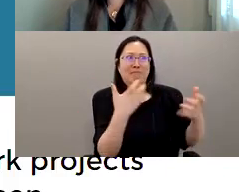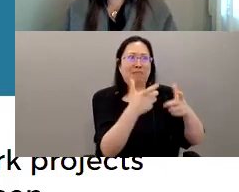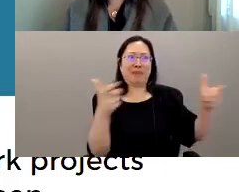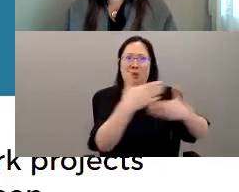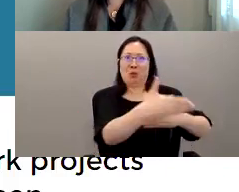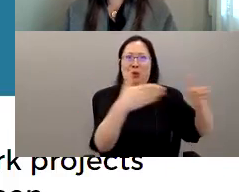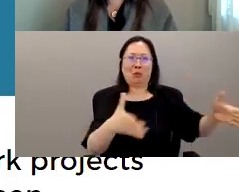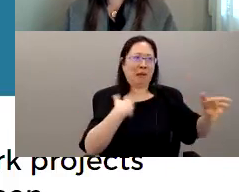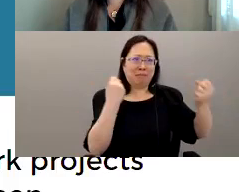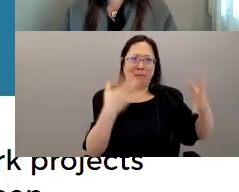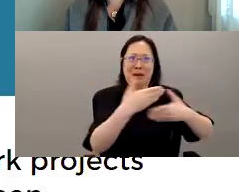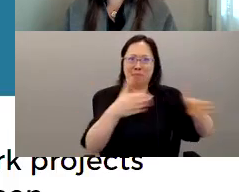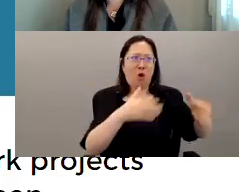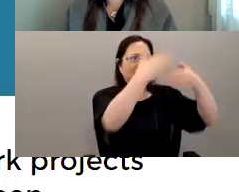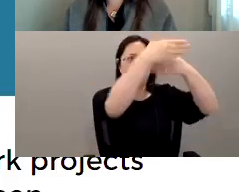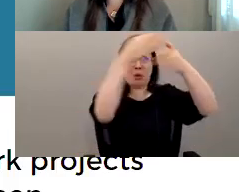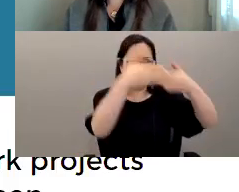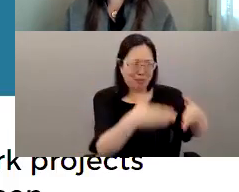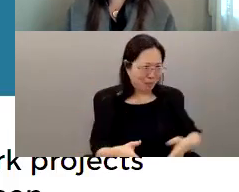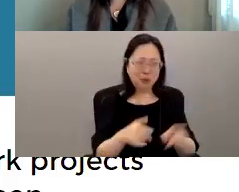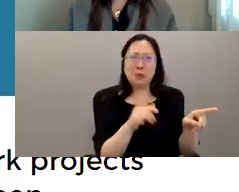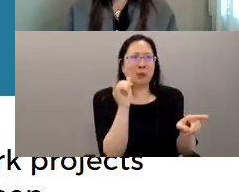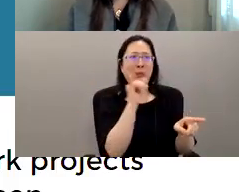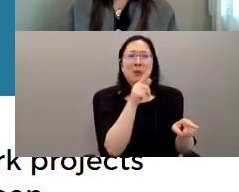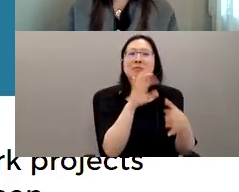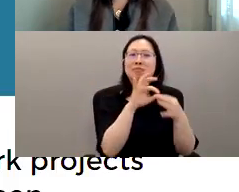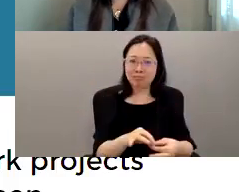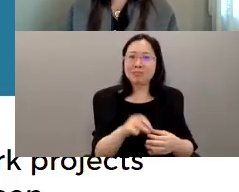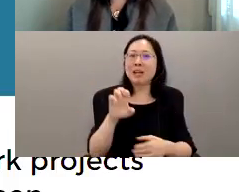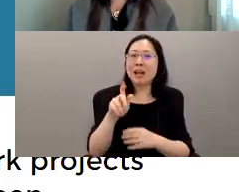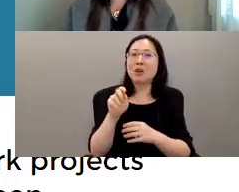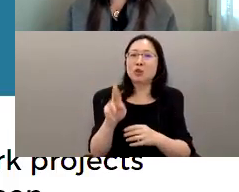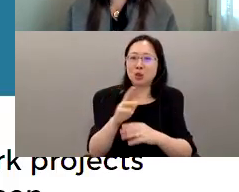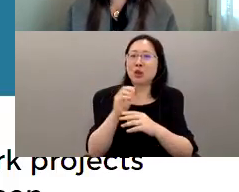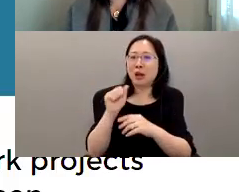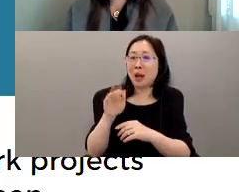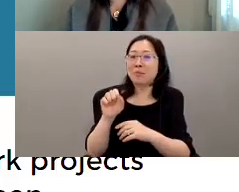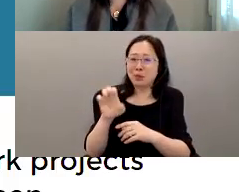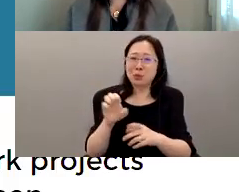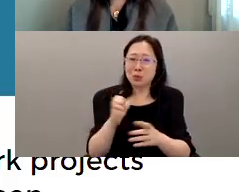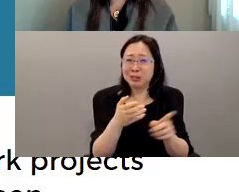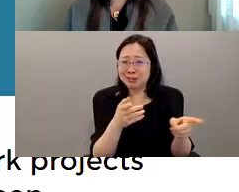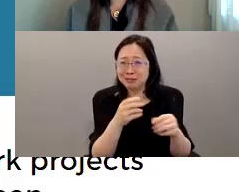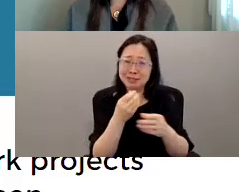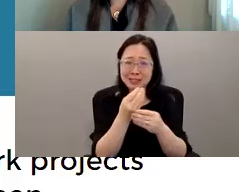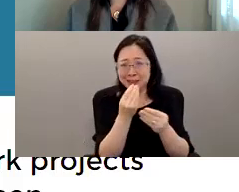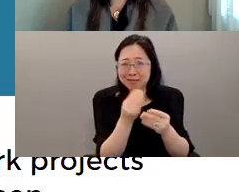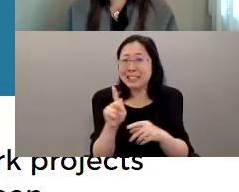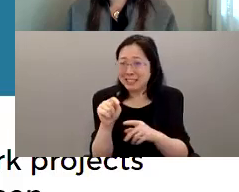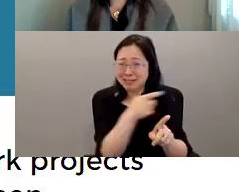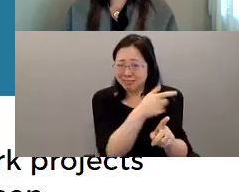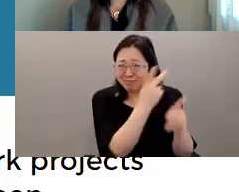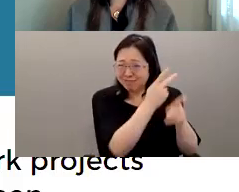of elder abuse related things. In 2018, 2019,